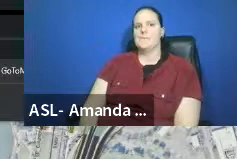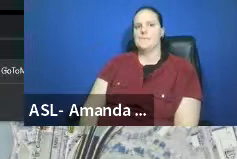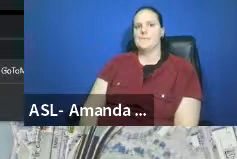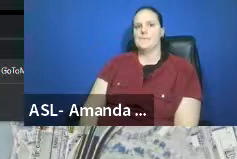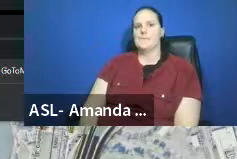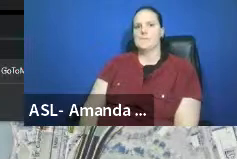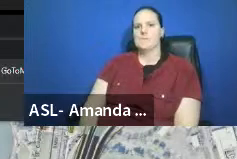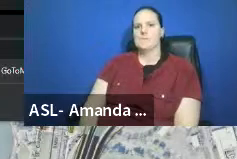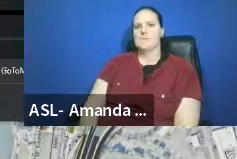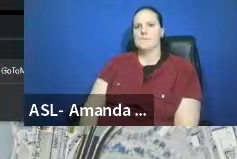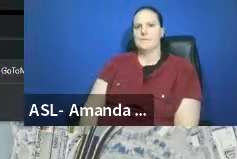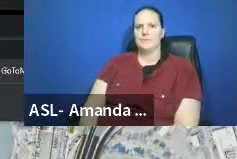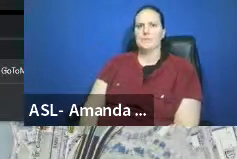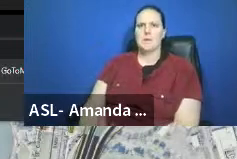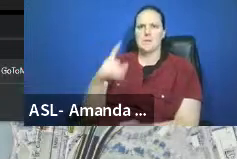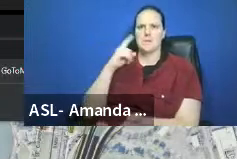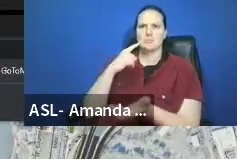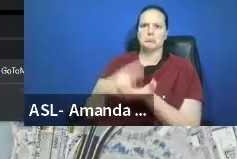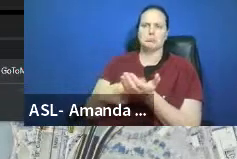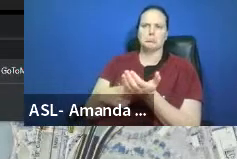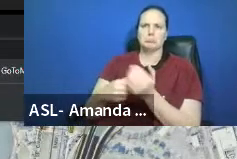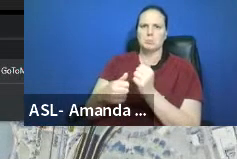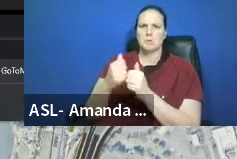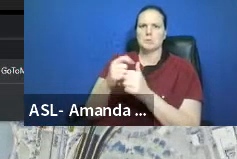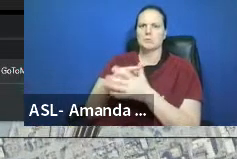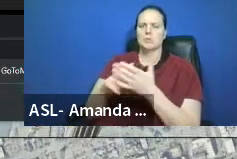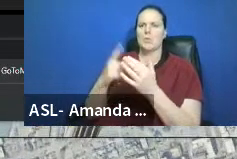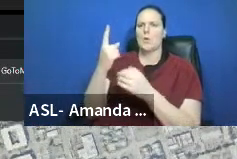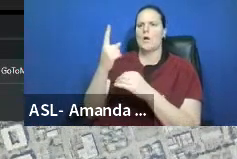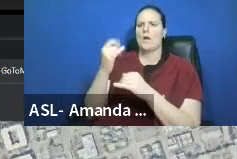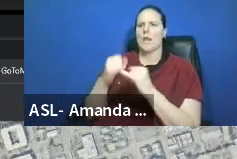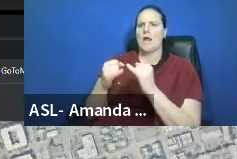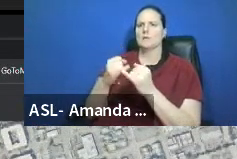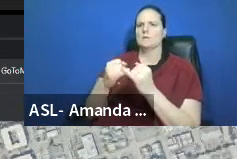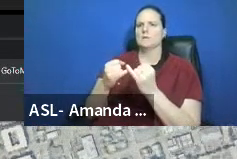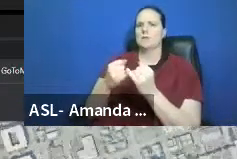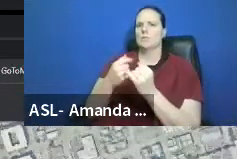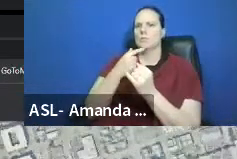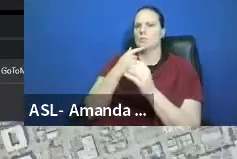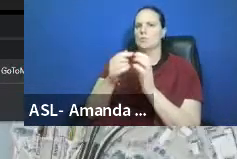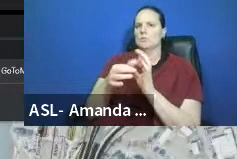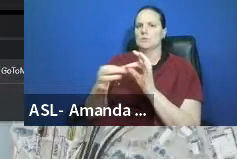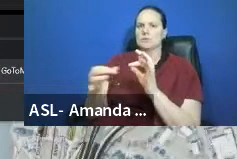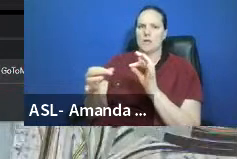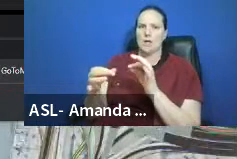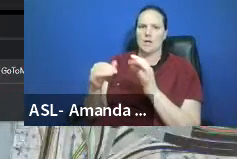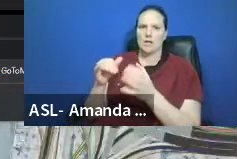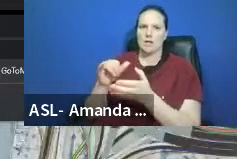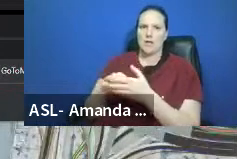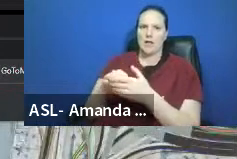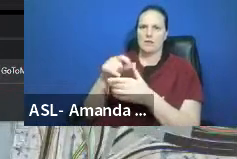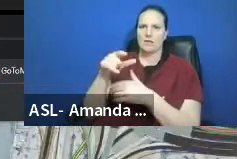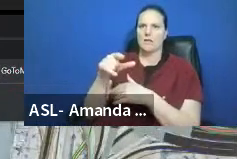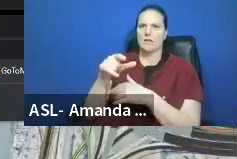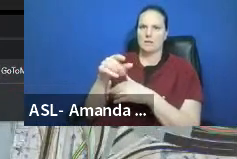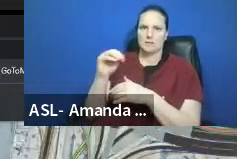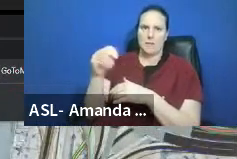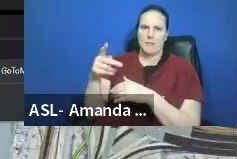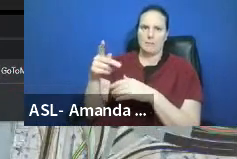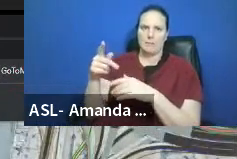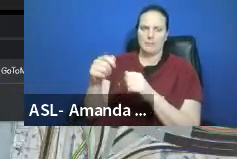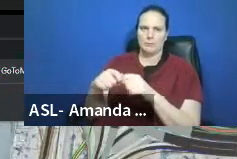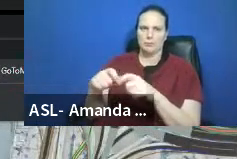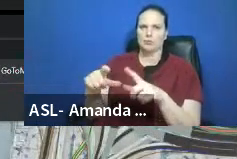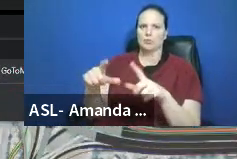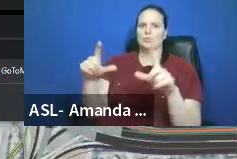I think I've covered most. The one last part I would say is that these roll maps, and we'll zoom back out a little